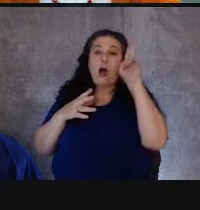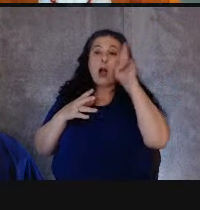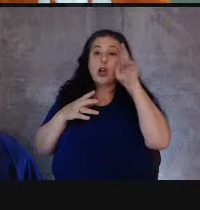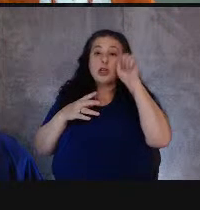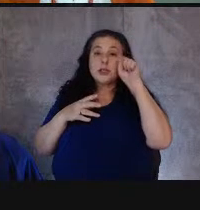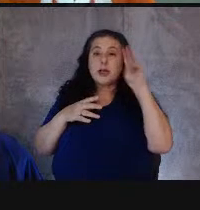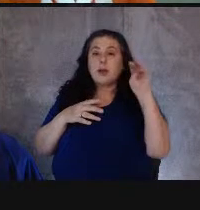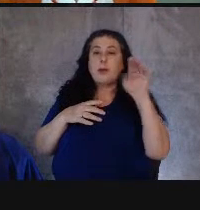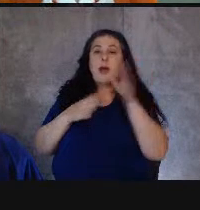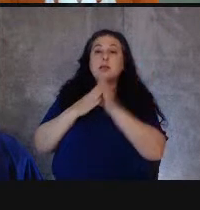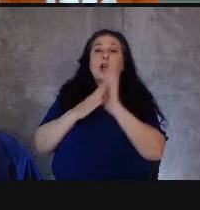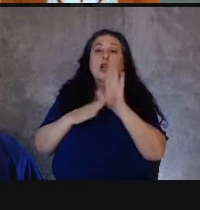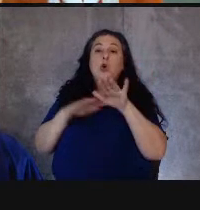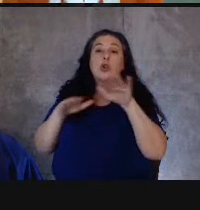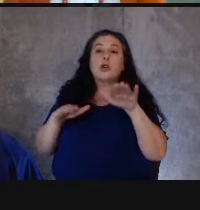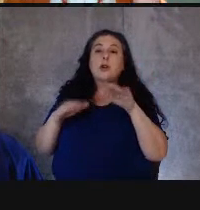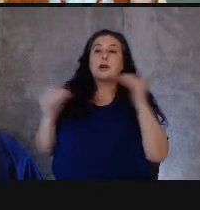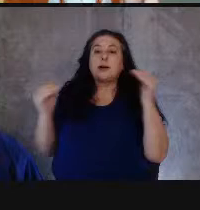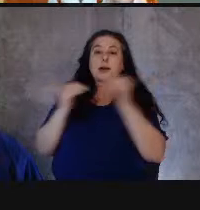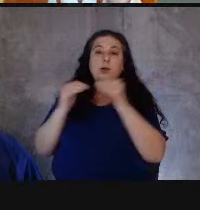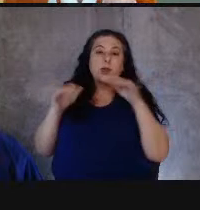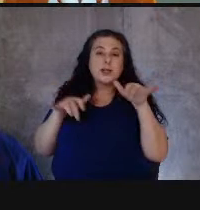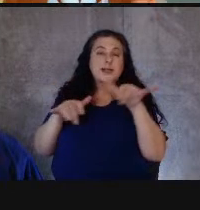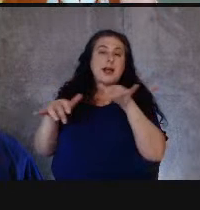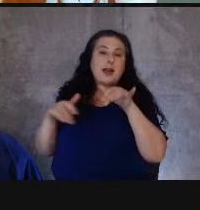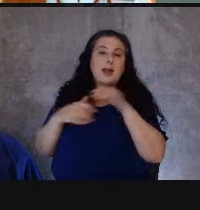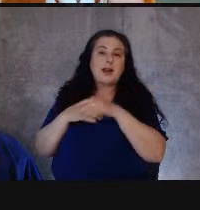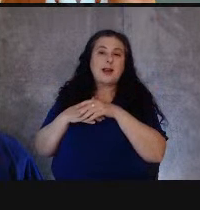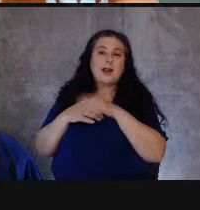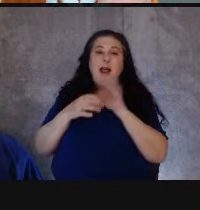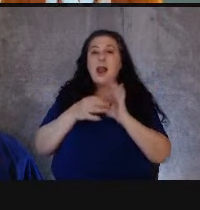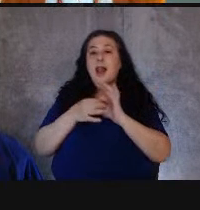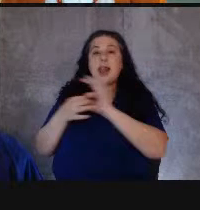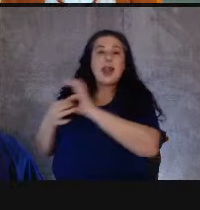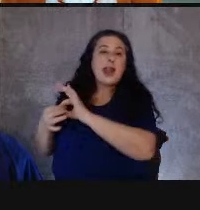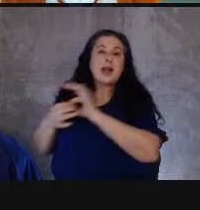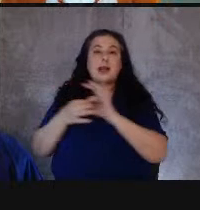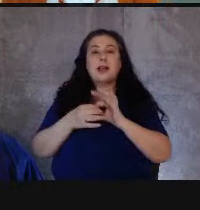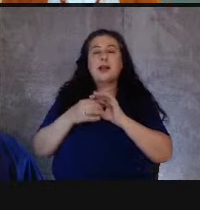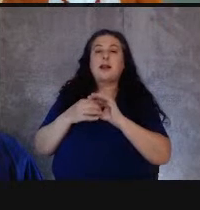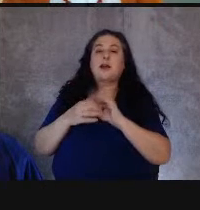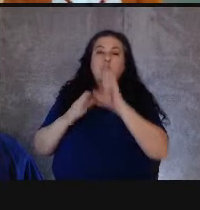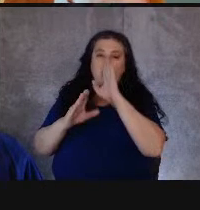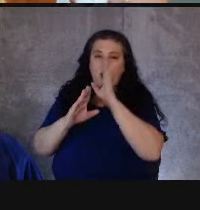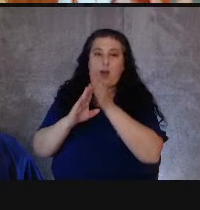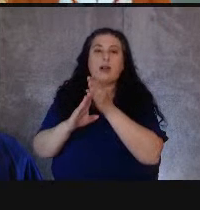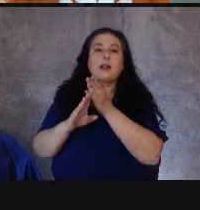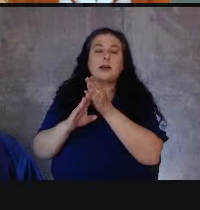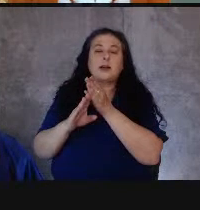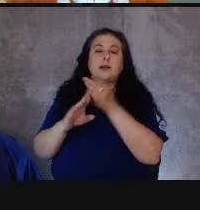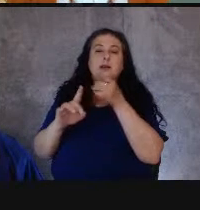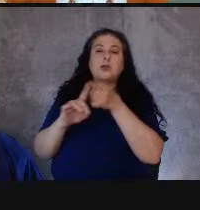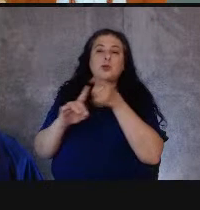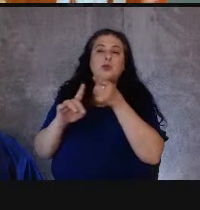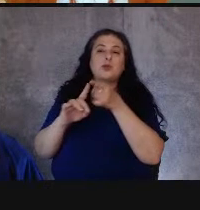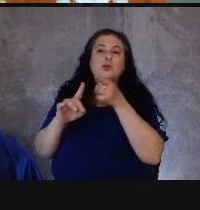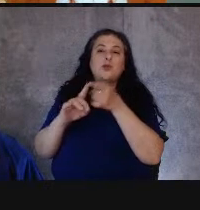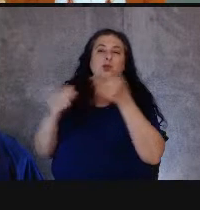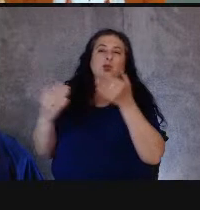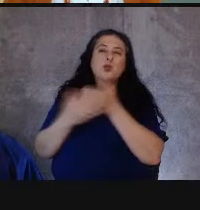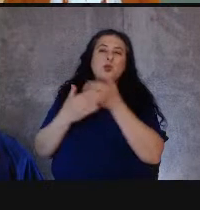your children up to this standard, right? So it's linking this very, very directly to this kind of